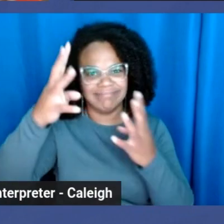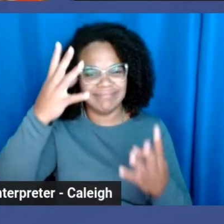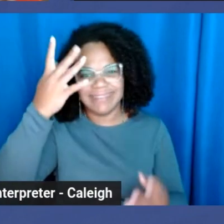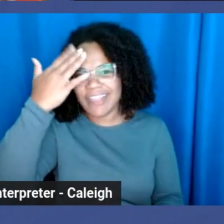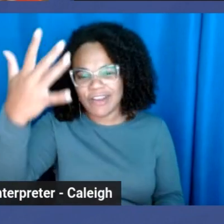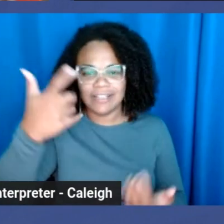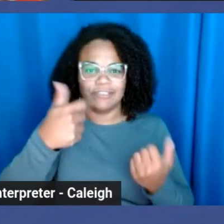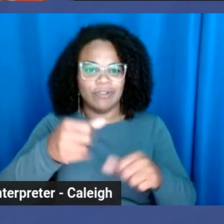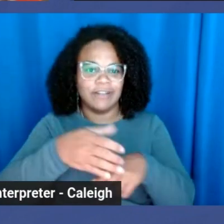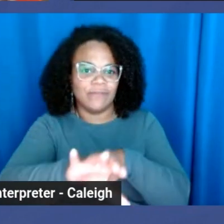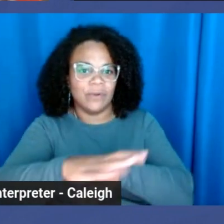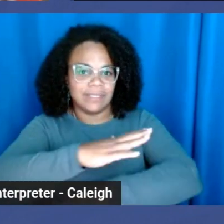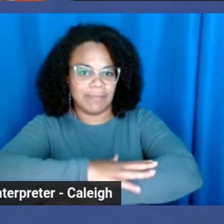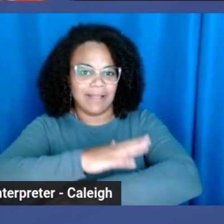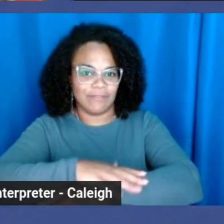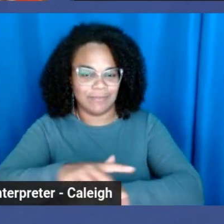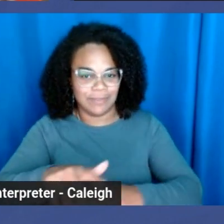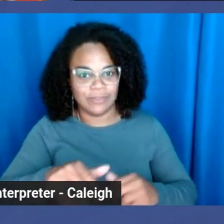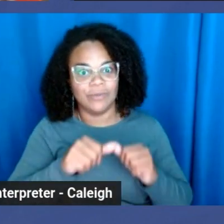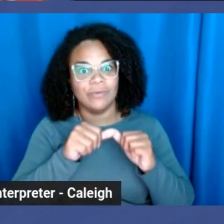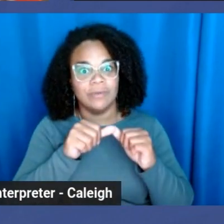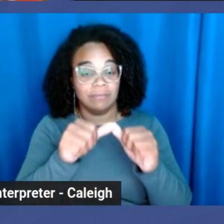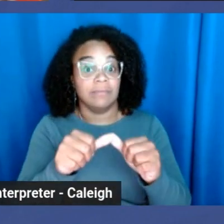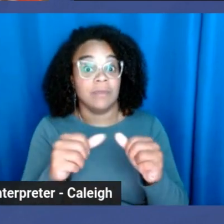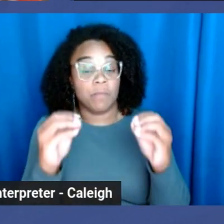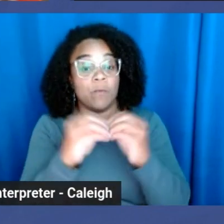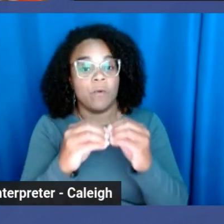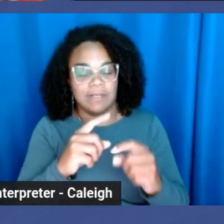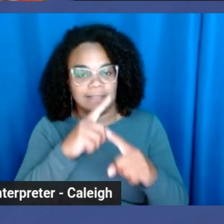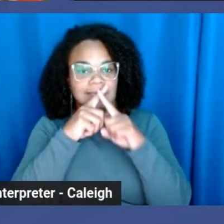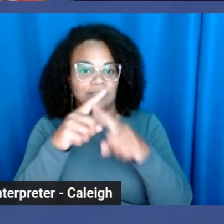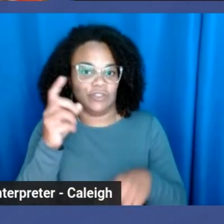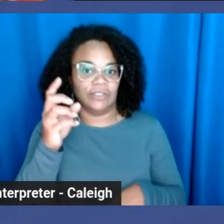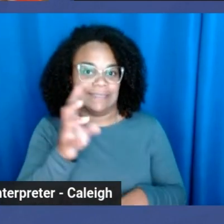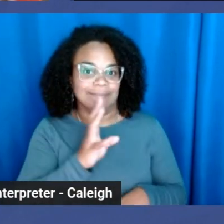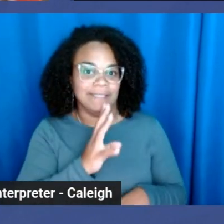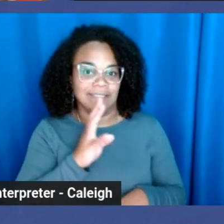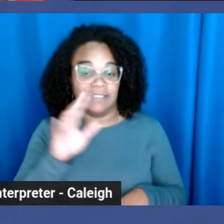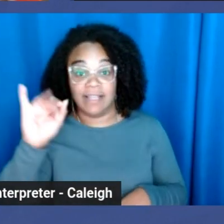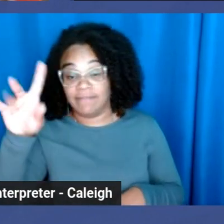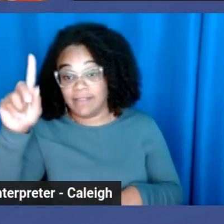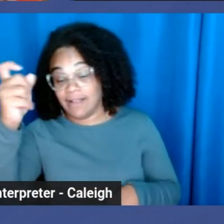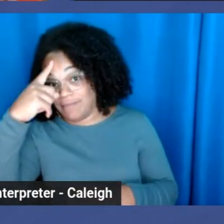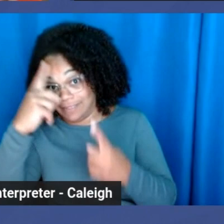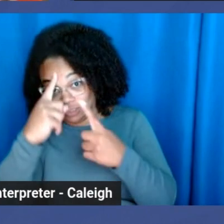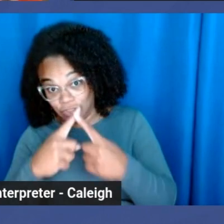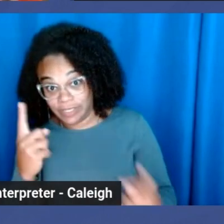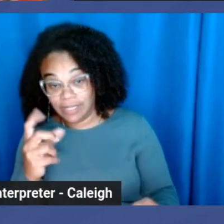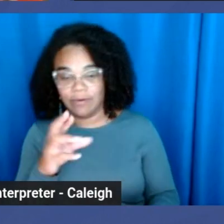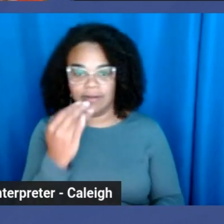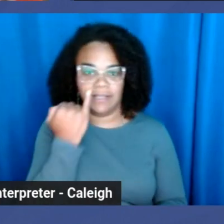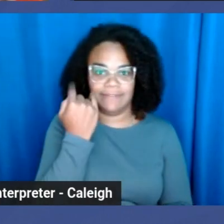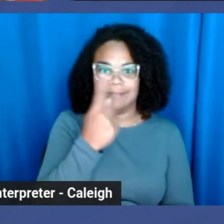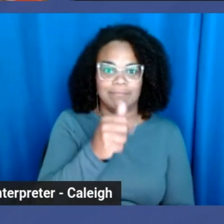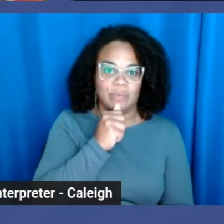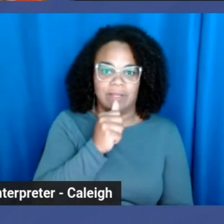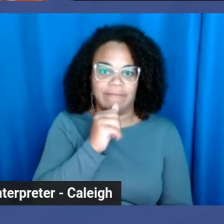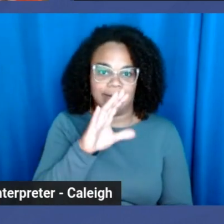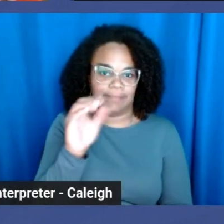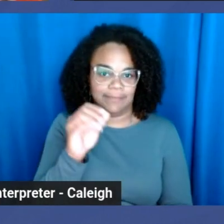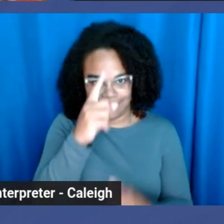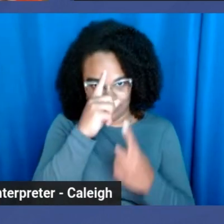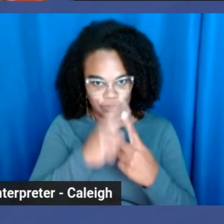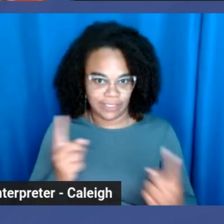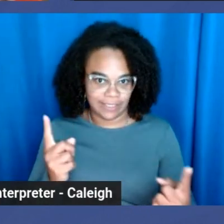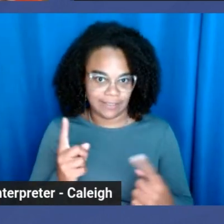the platforms to further censor speech with which the government disagrees or some private party disagrees. We're